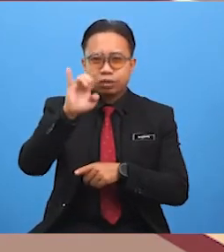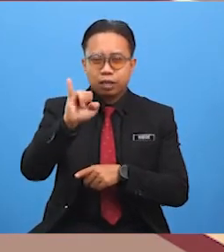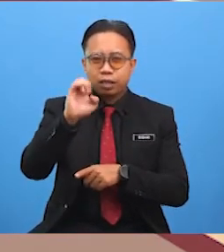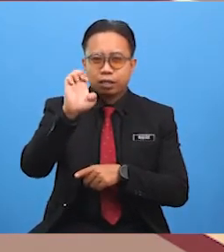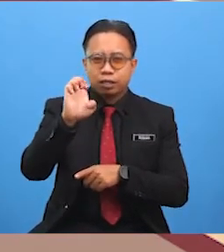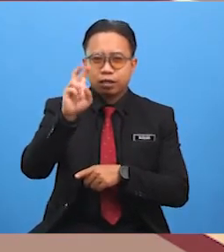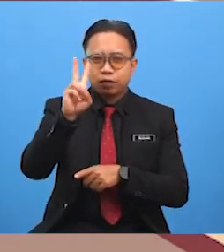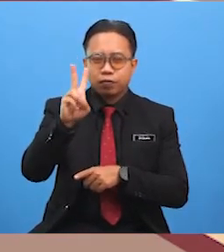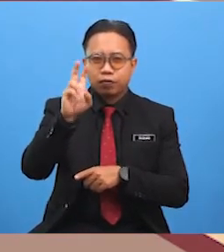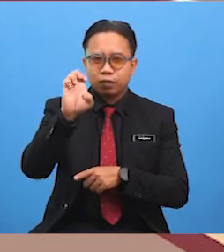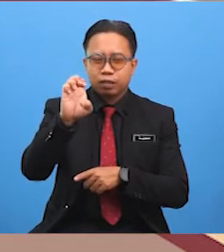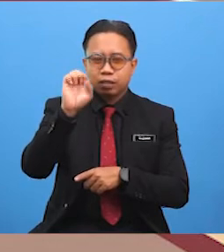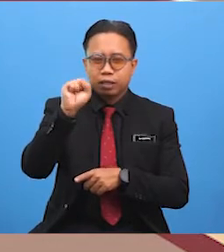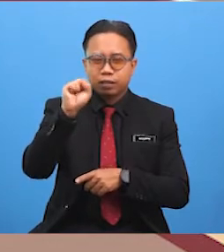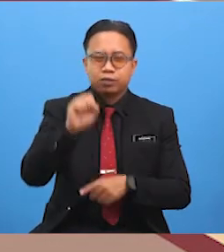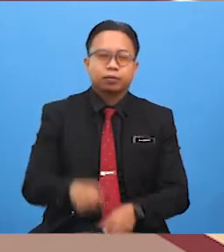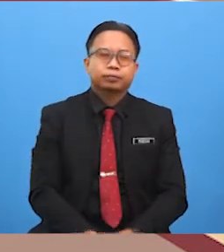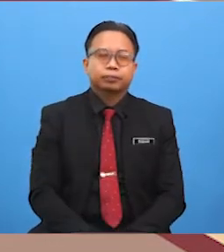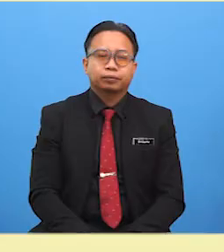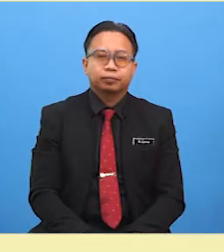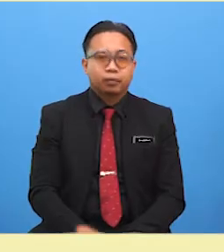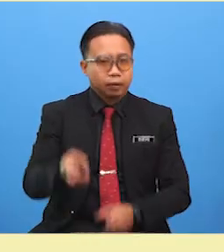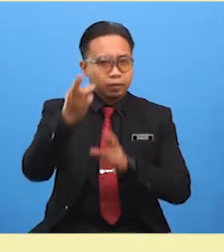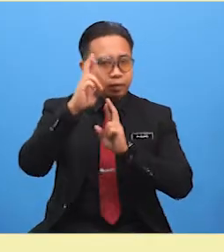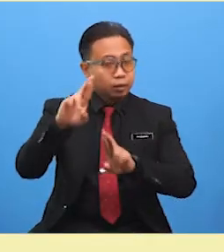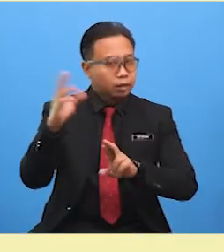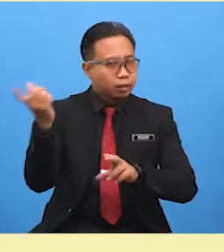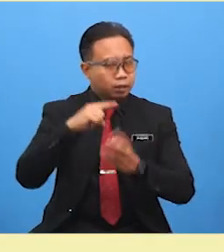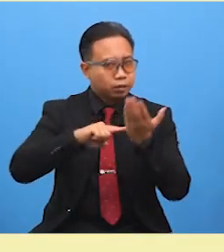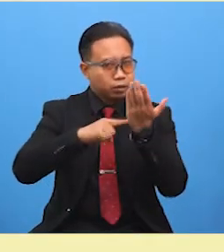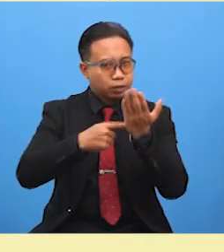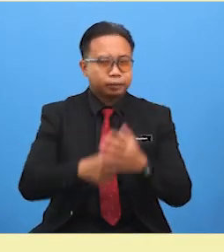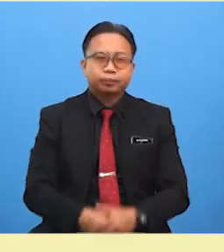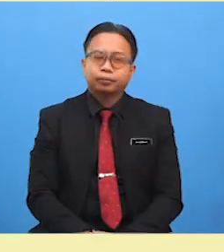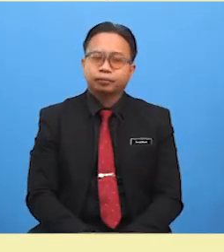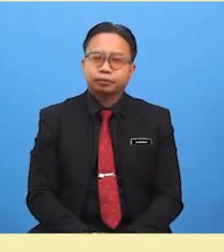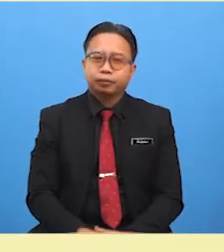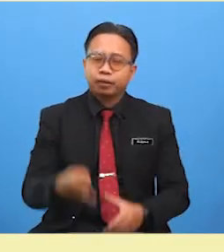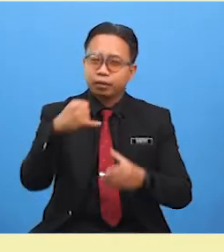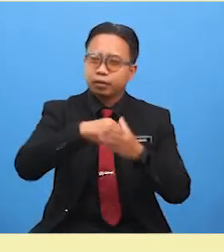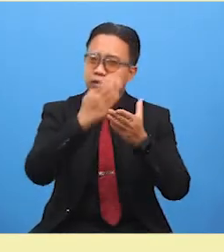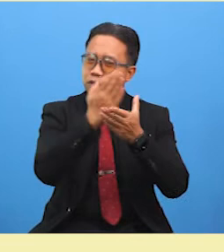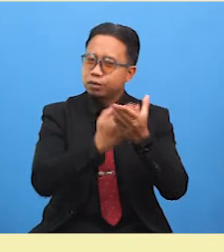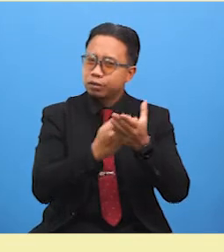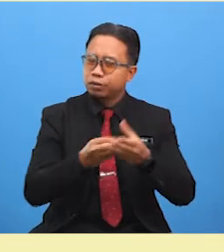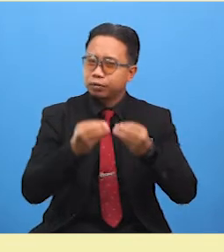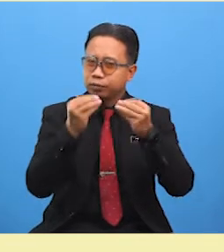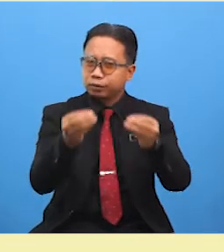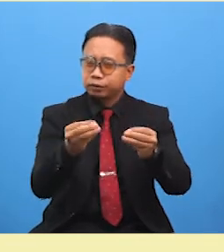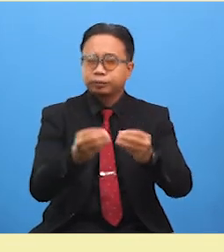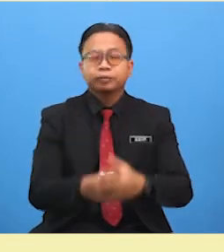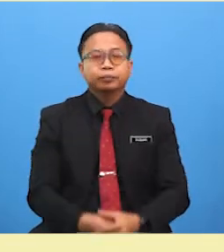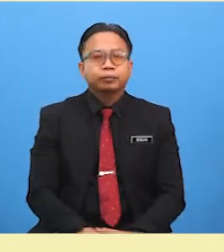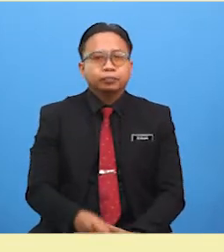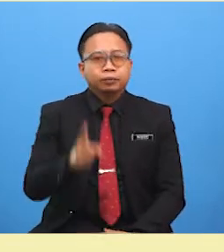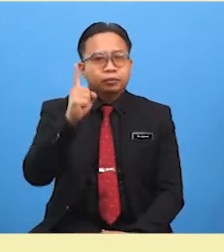and S. Are you ready? Let's go. So, in this section, you are given approximately about 1 minute for